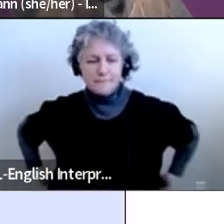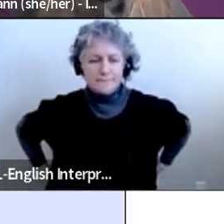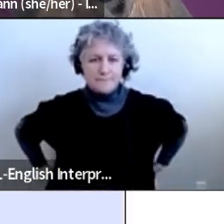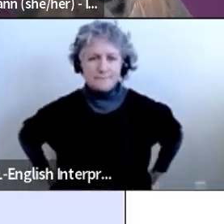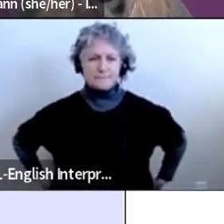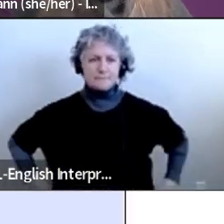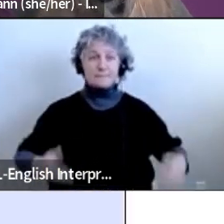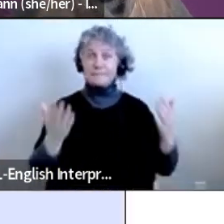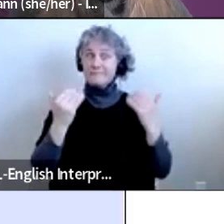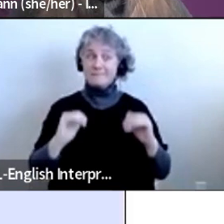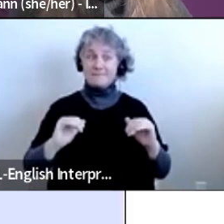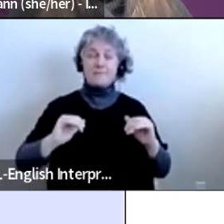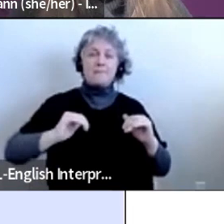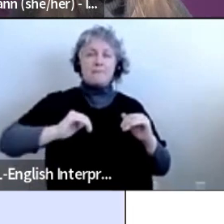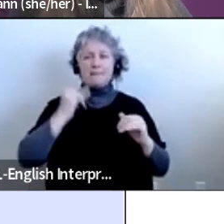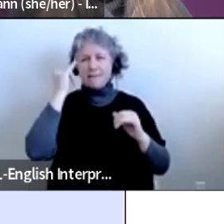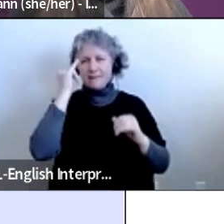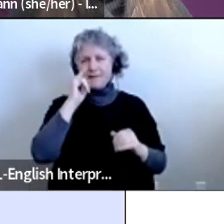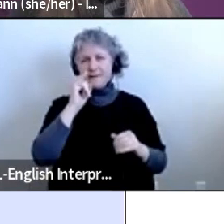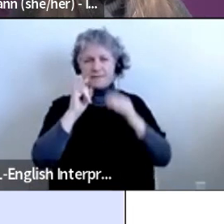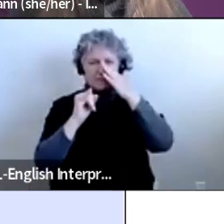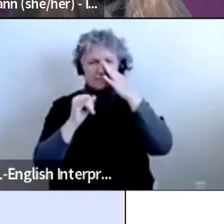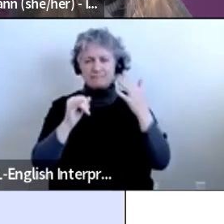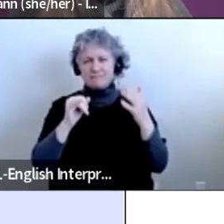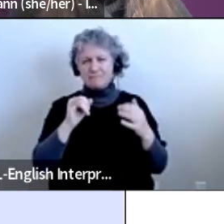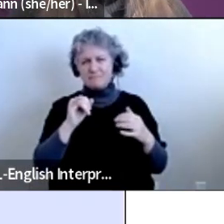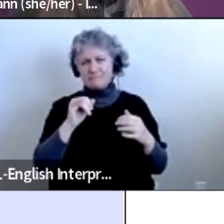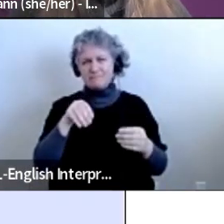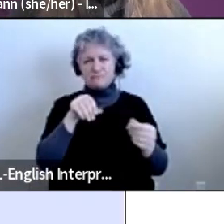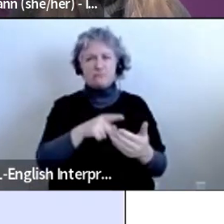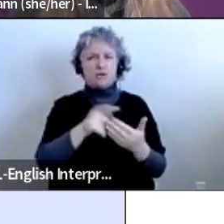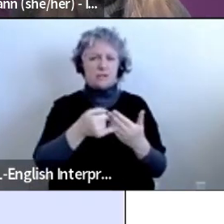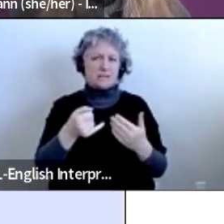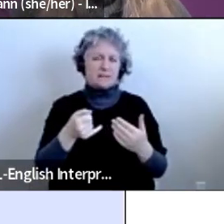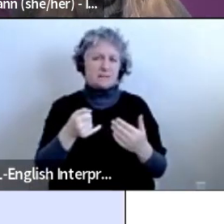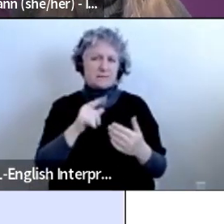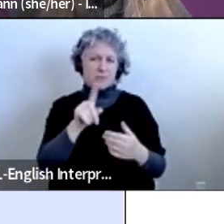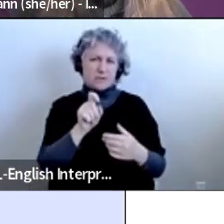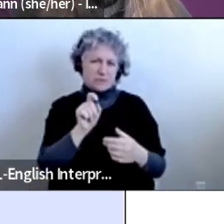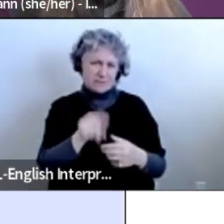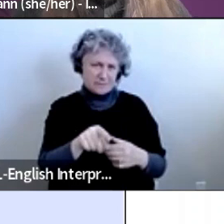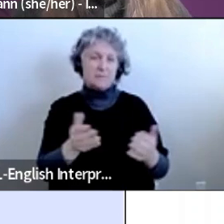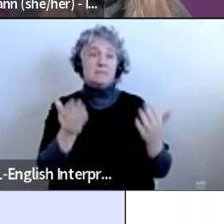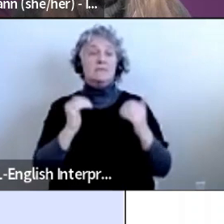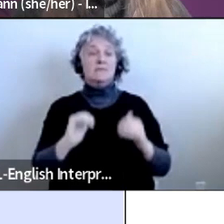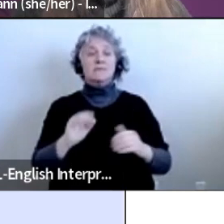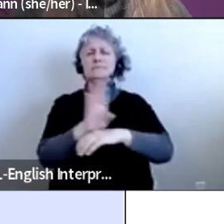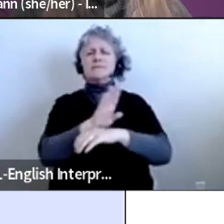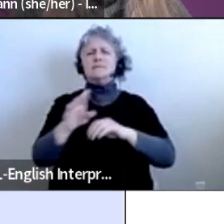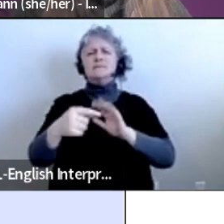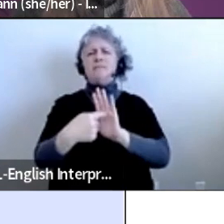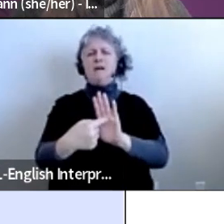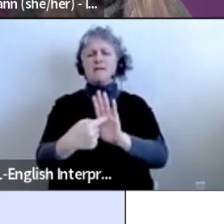The next section beneath idea fund questions is a business model canvas. So I'll explain a bit more detail about